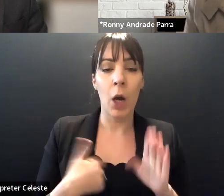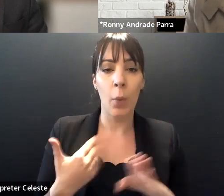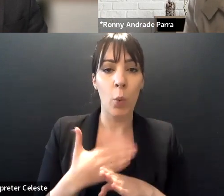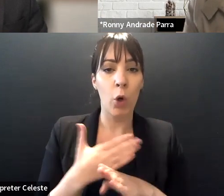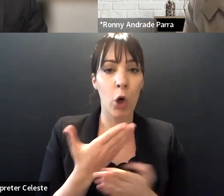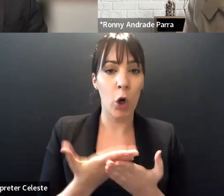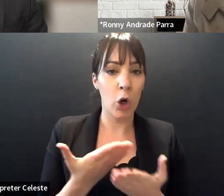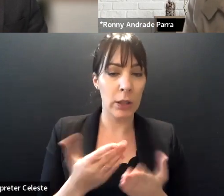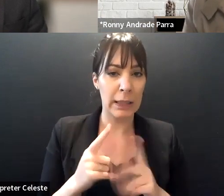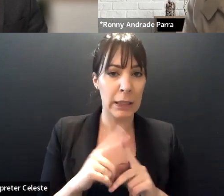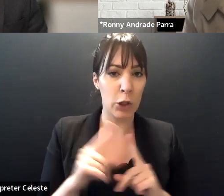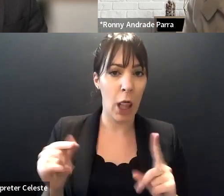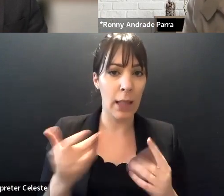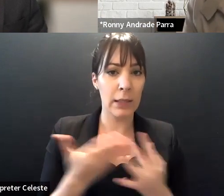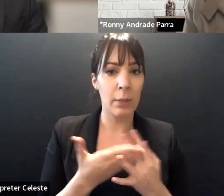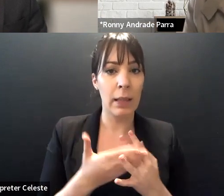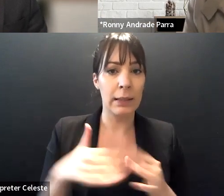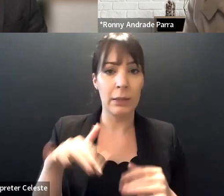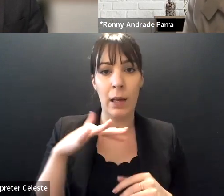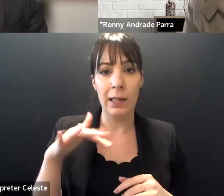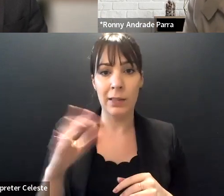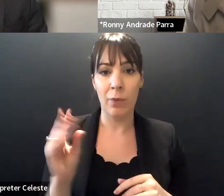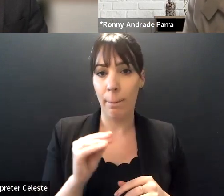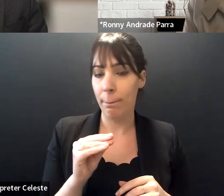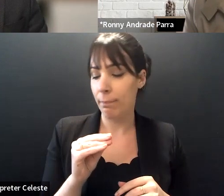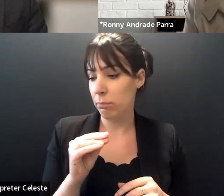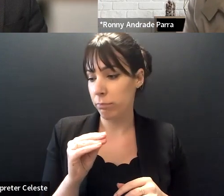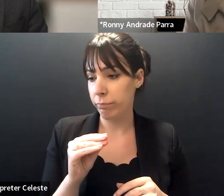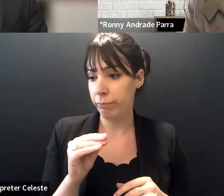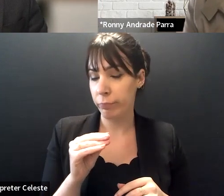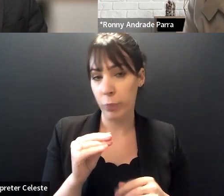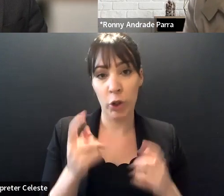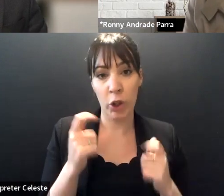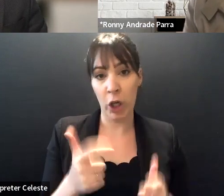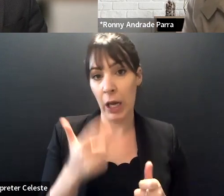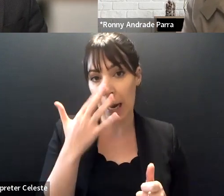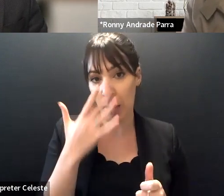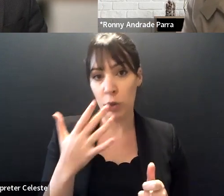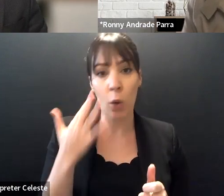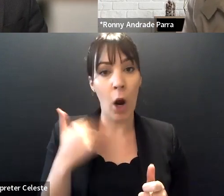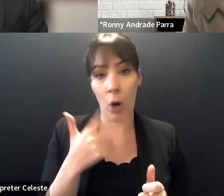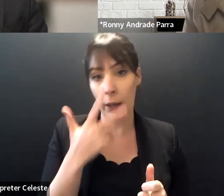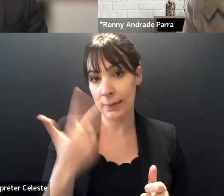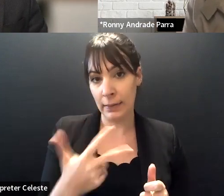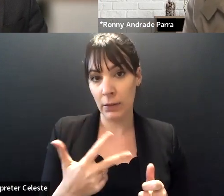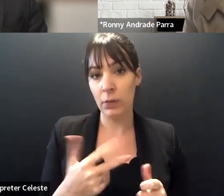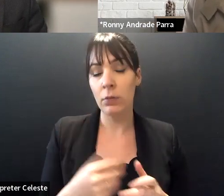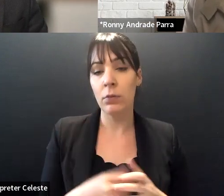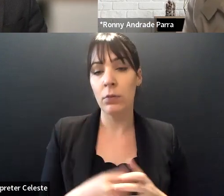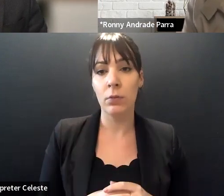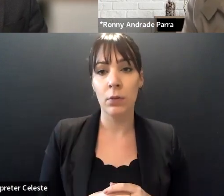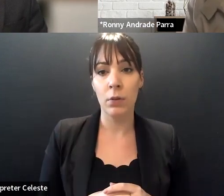the digital accessibility space since a very early age, since I was 18. First, I was